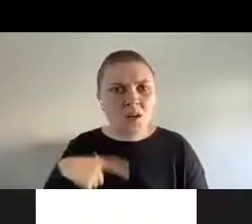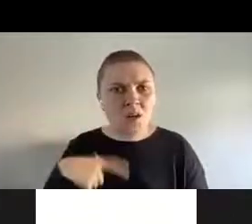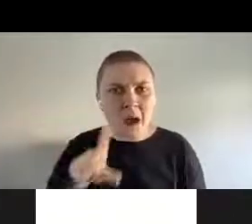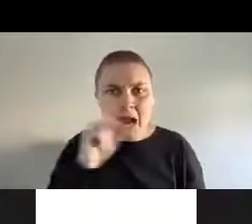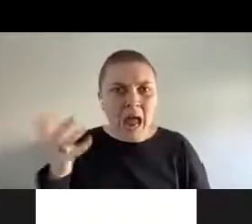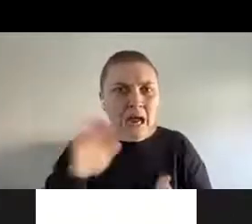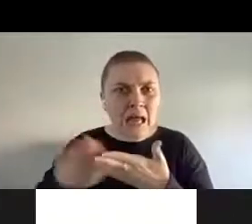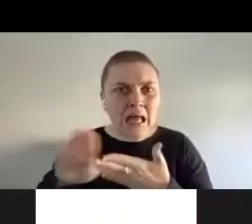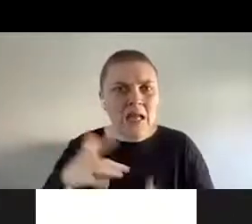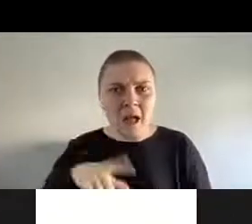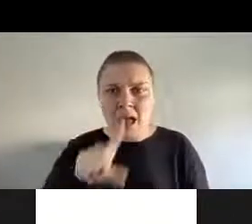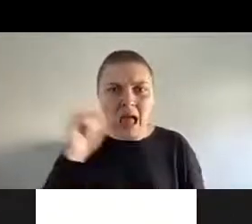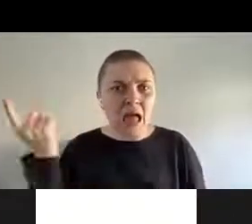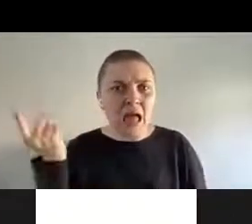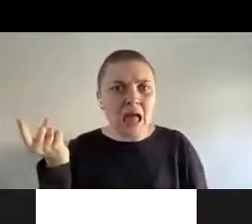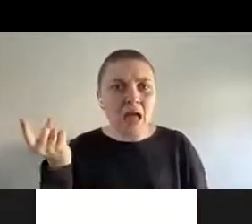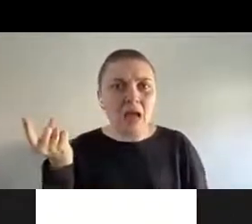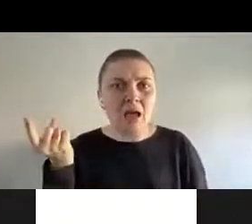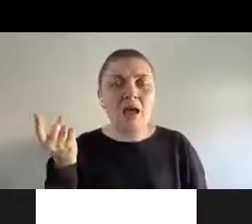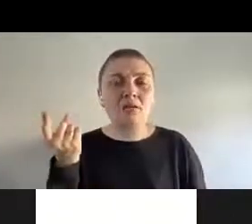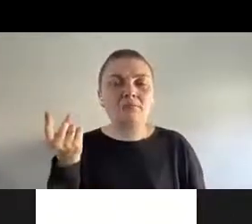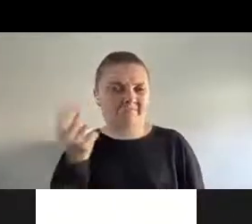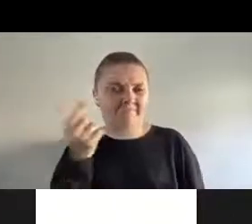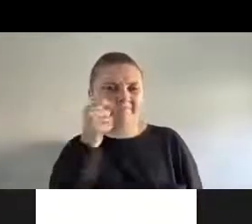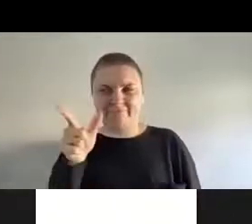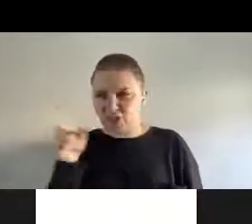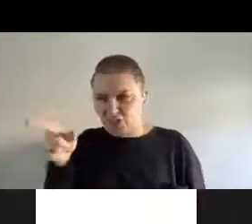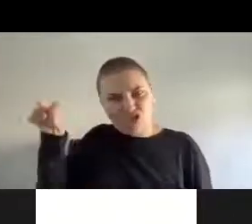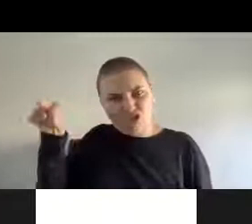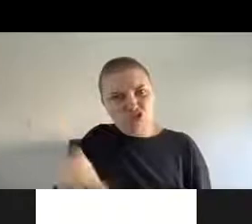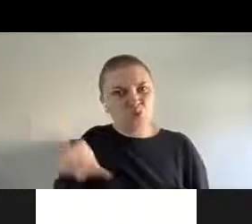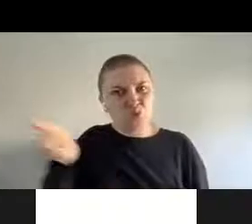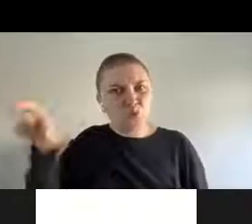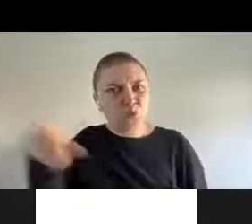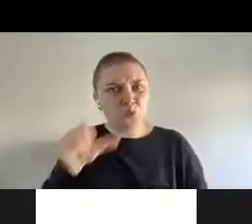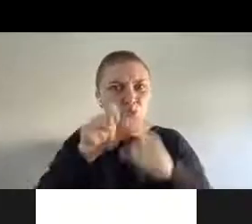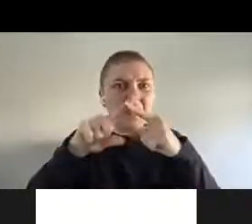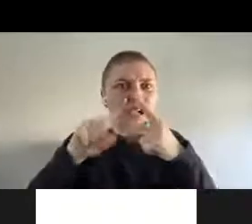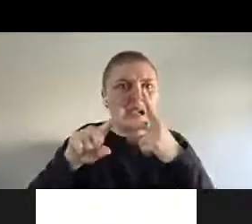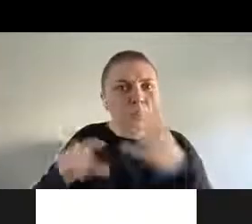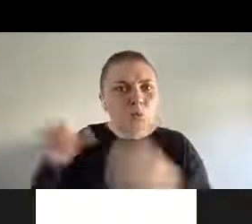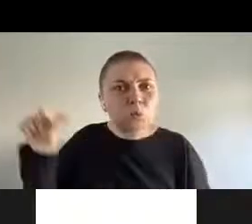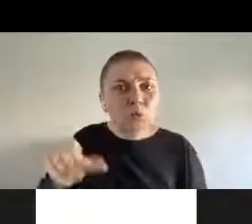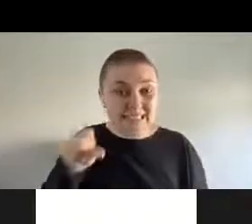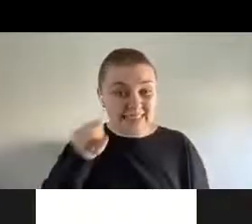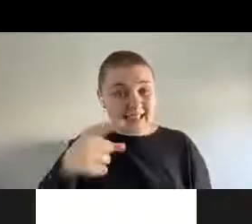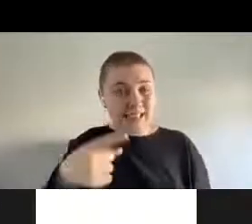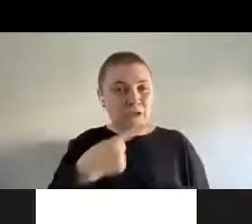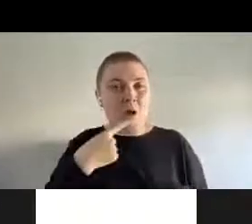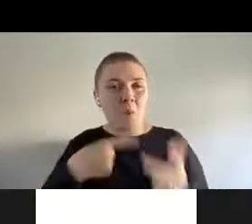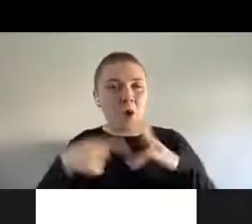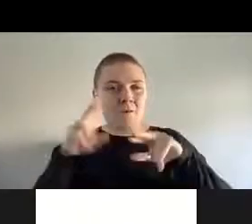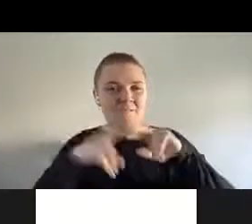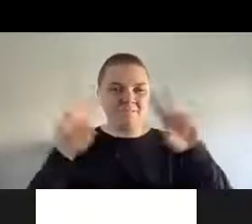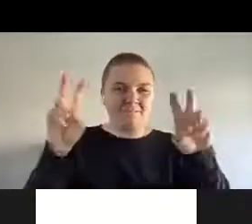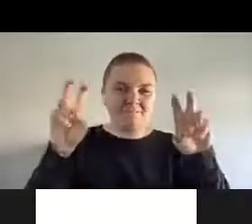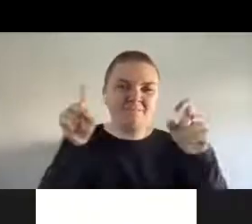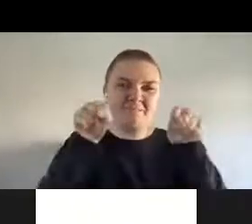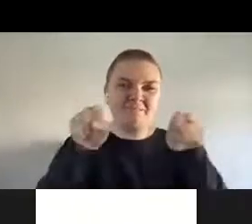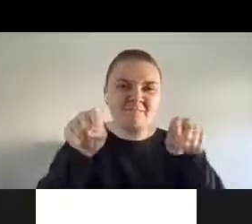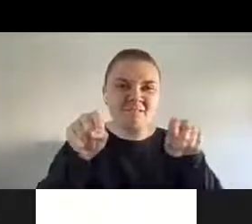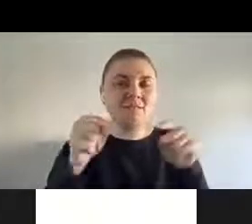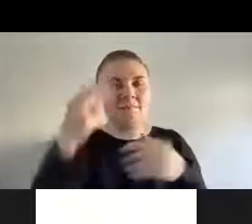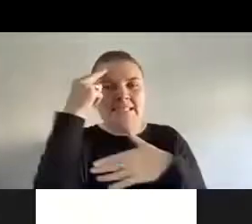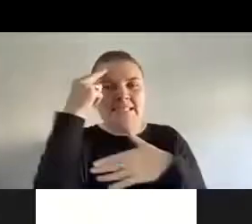clean? Like, you know, she should be able to do this. That kind of stereotype there